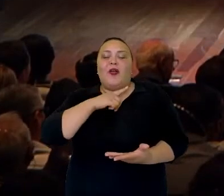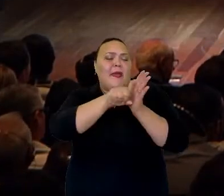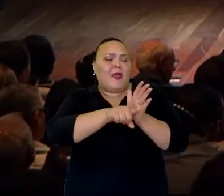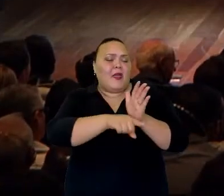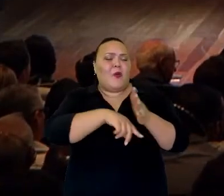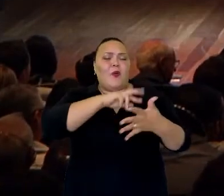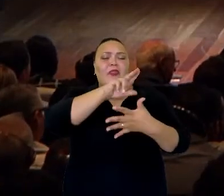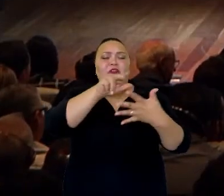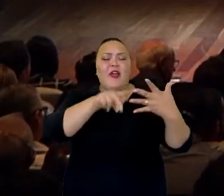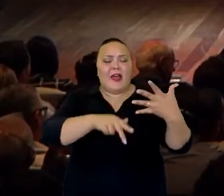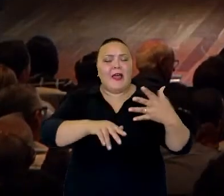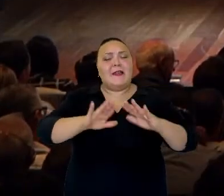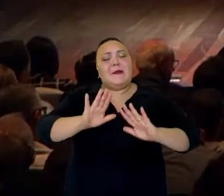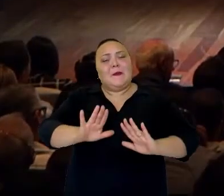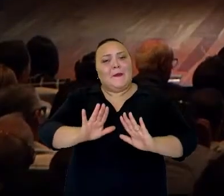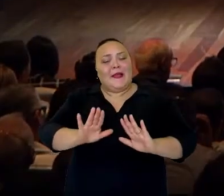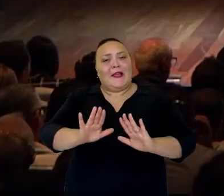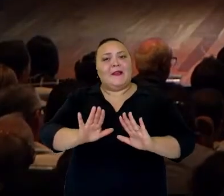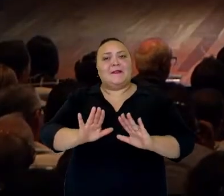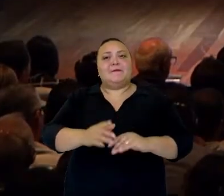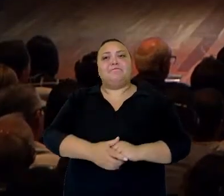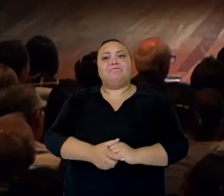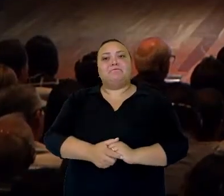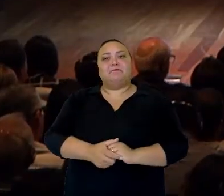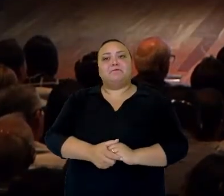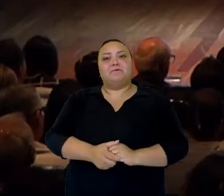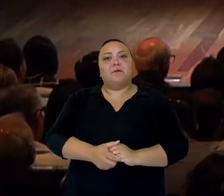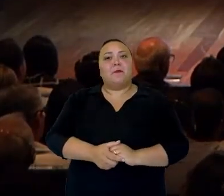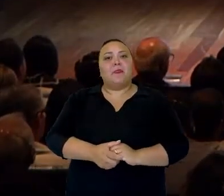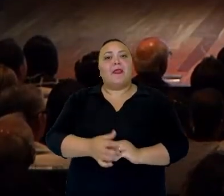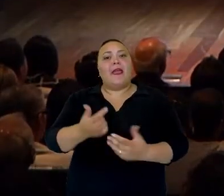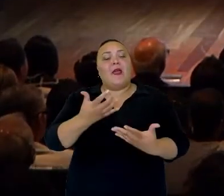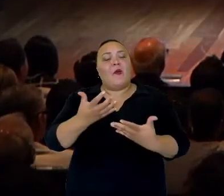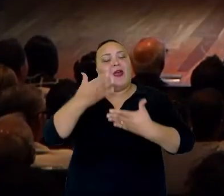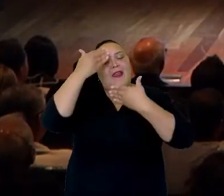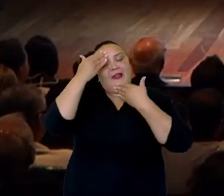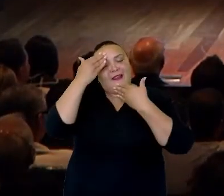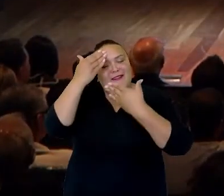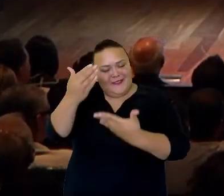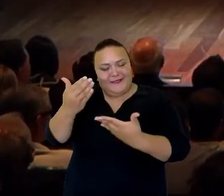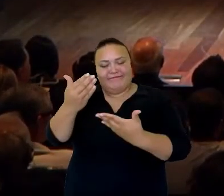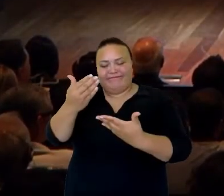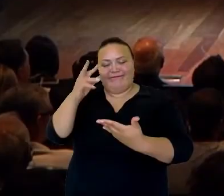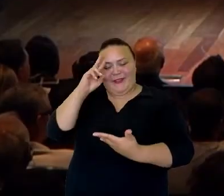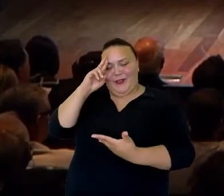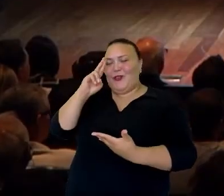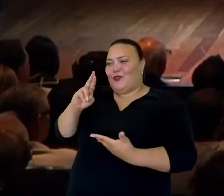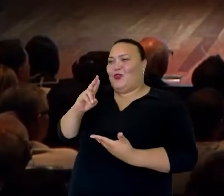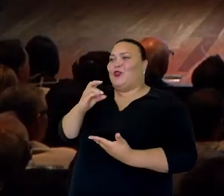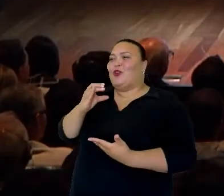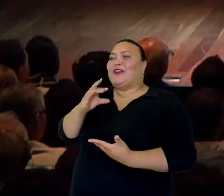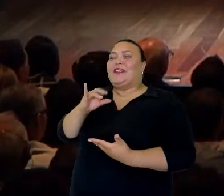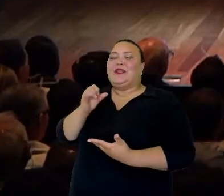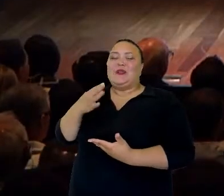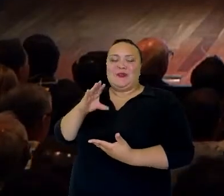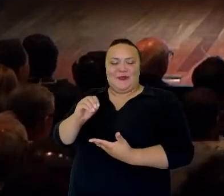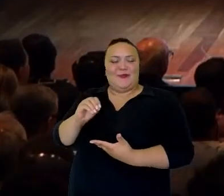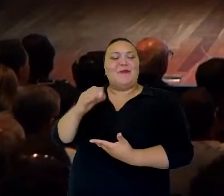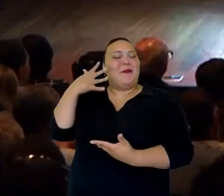okay? I would like to thank Dr. Prisco for this presentation, and I will pass to Marcília for the closing. Thank you so much.